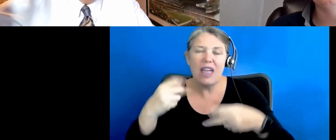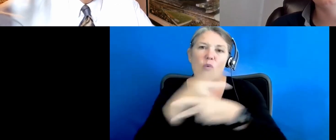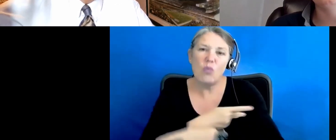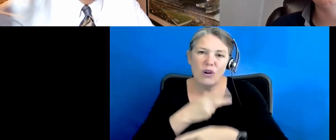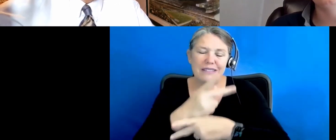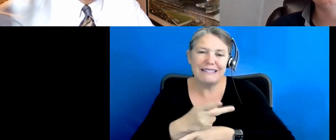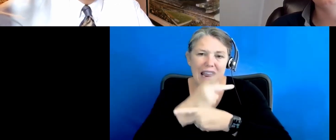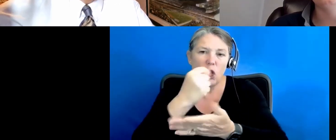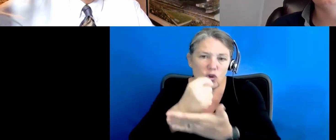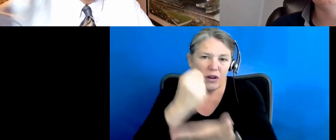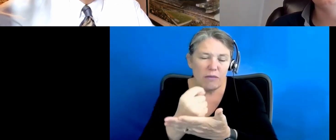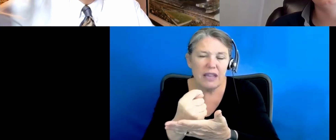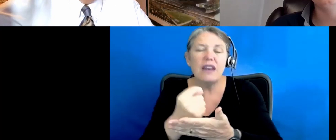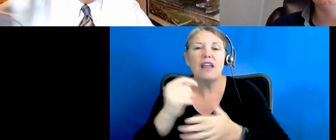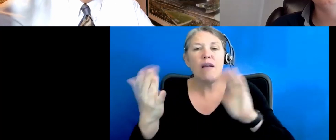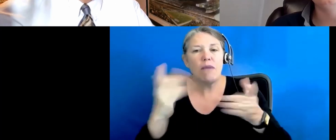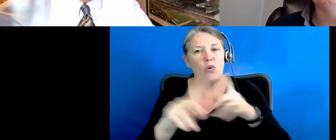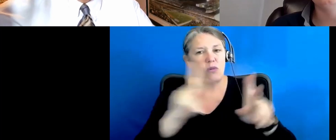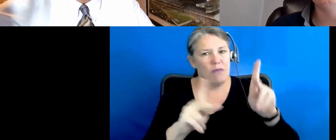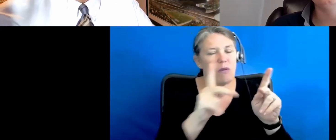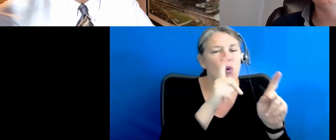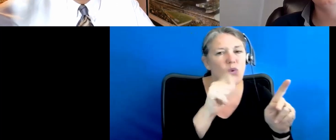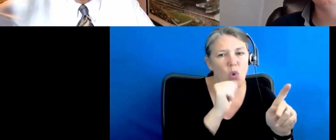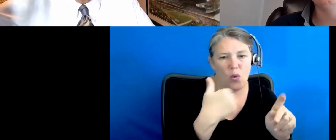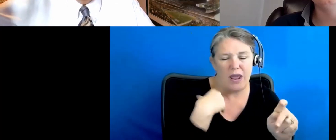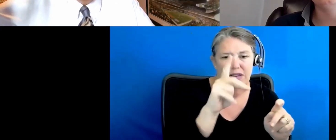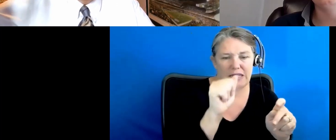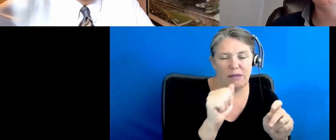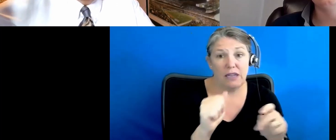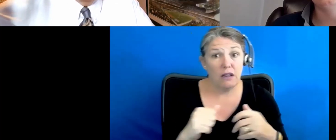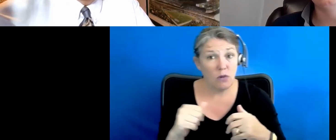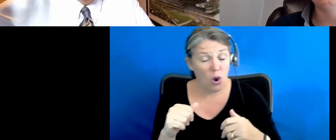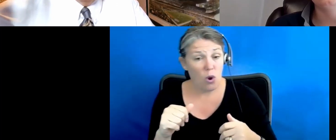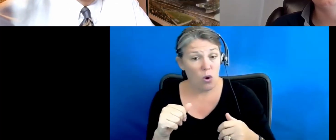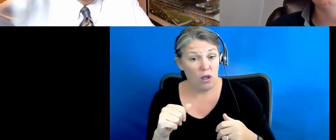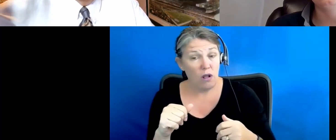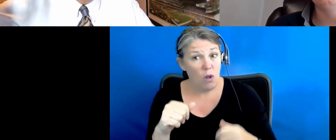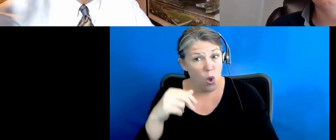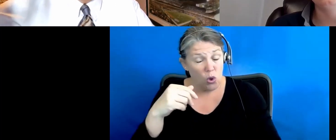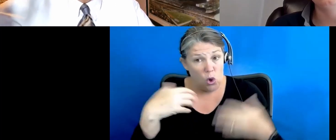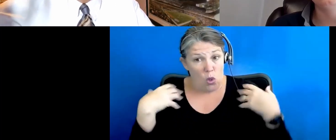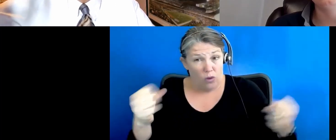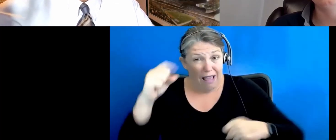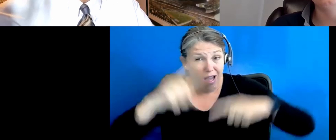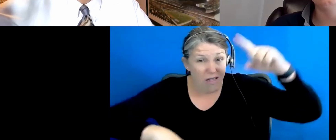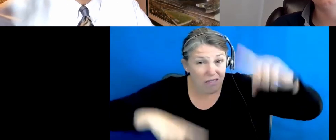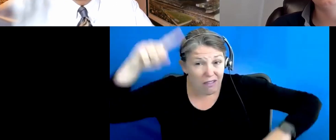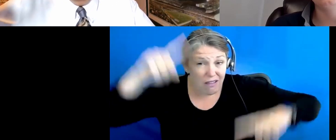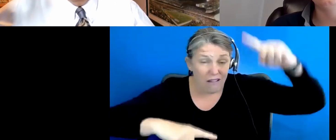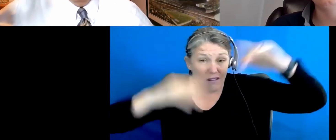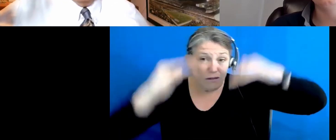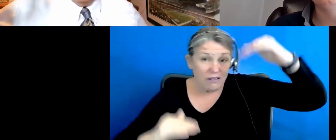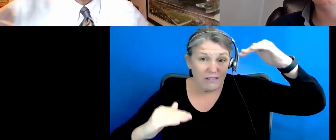treatment than those who are not disabled. The existence and extent of those health disparities often have nothing to